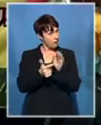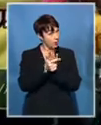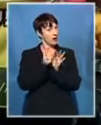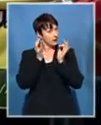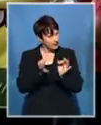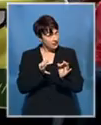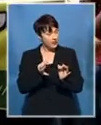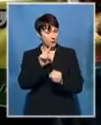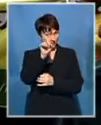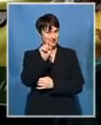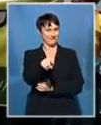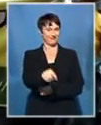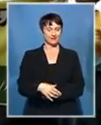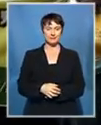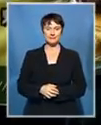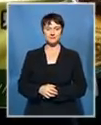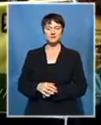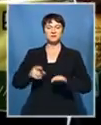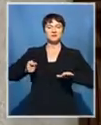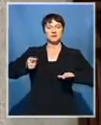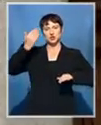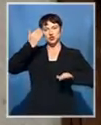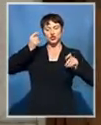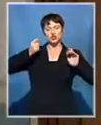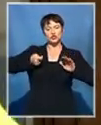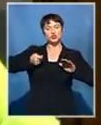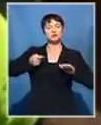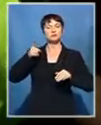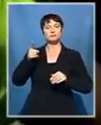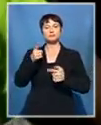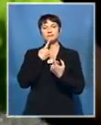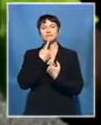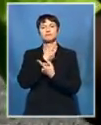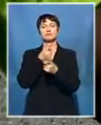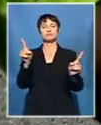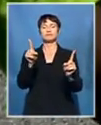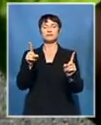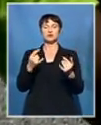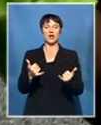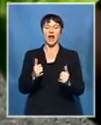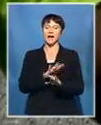or not. Judge Dennis Davies reserved the judgment. Manelis Dubase, SABC News, Cape Town.